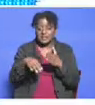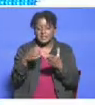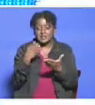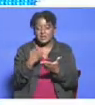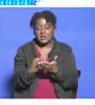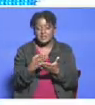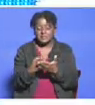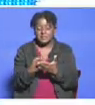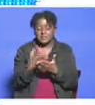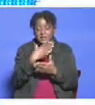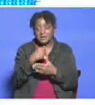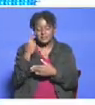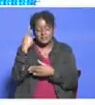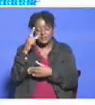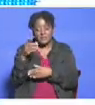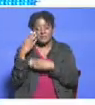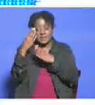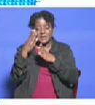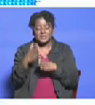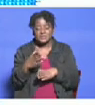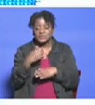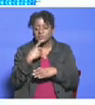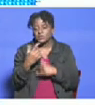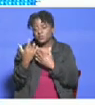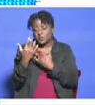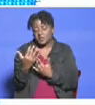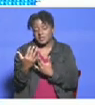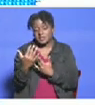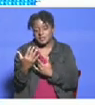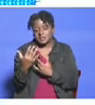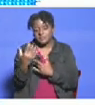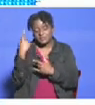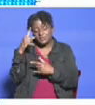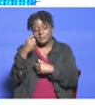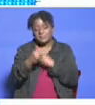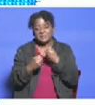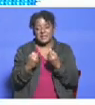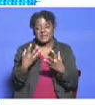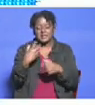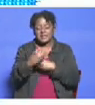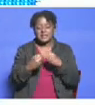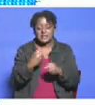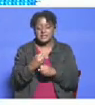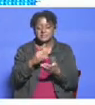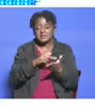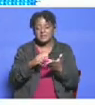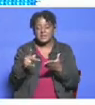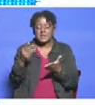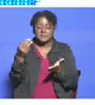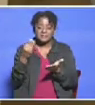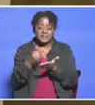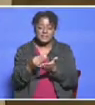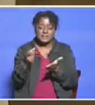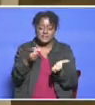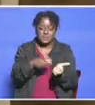have waited for many years to be paid money owed them by the government of the